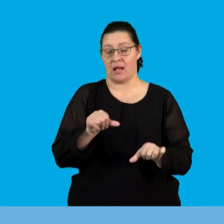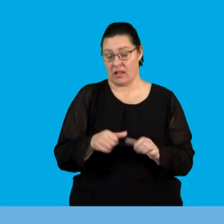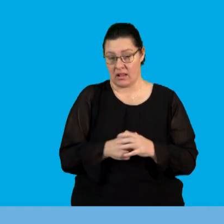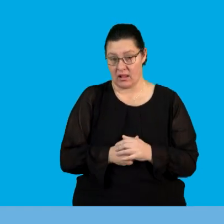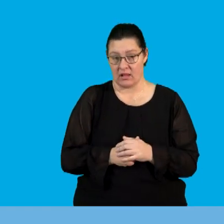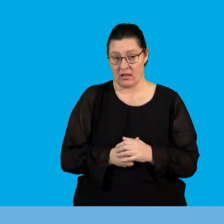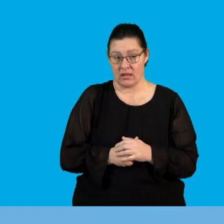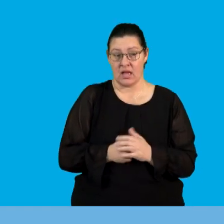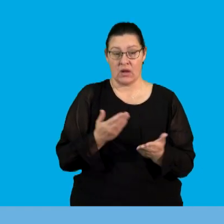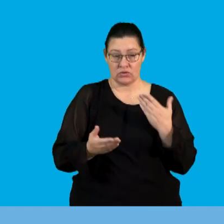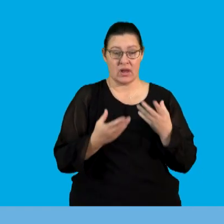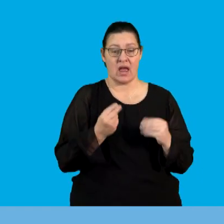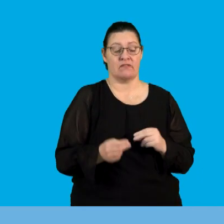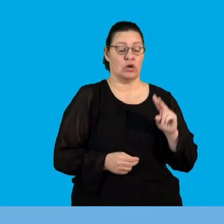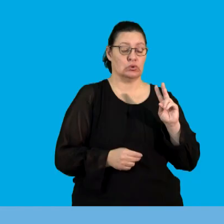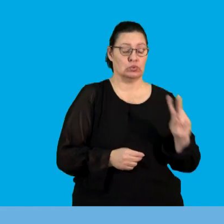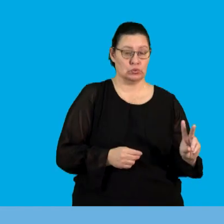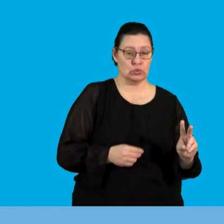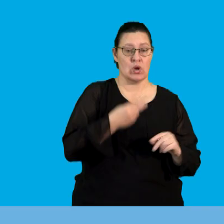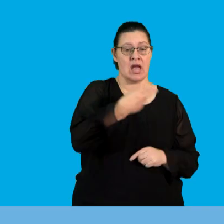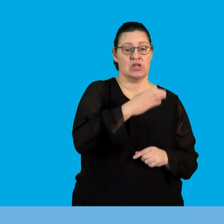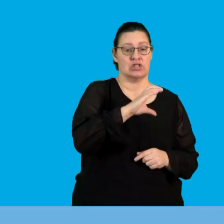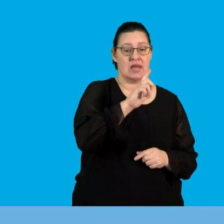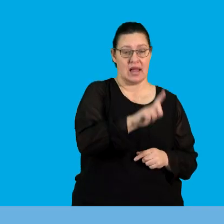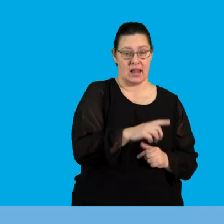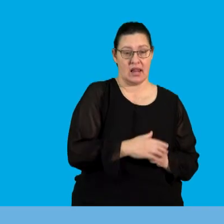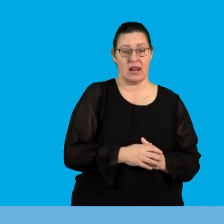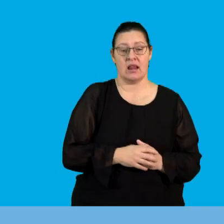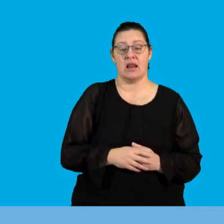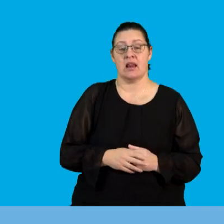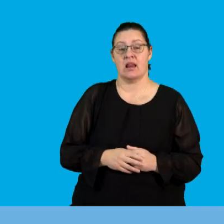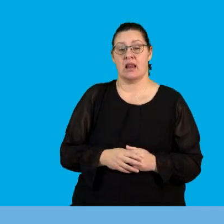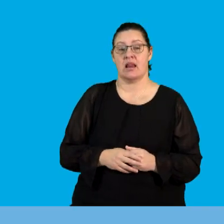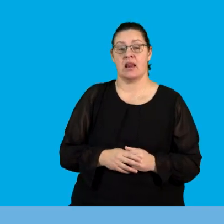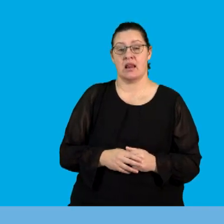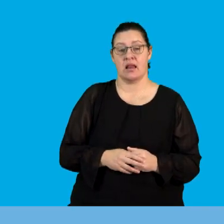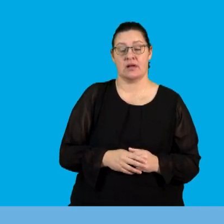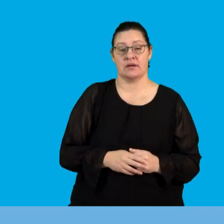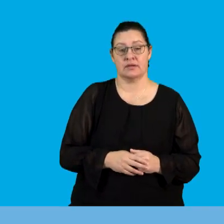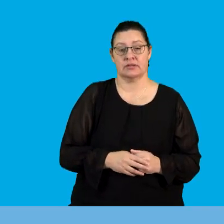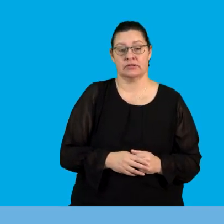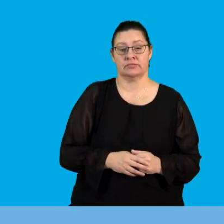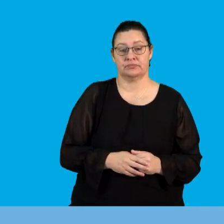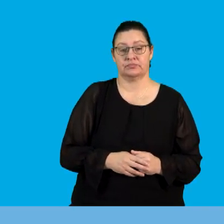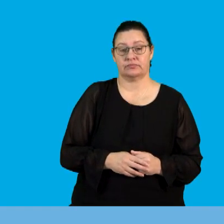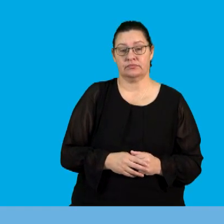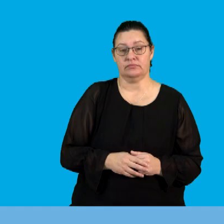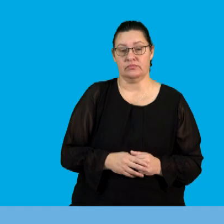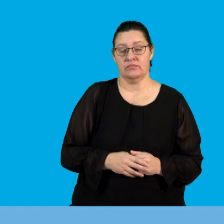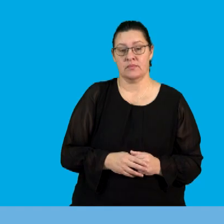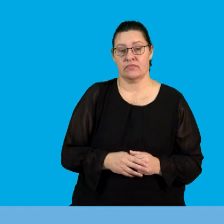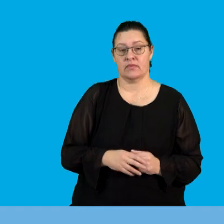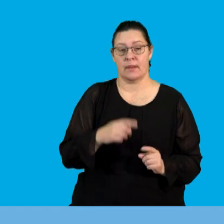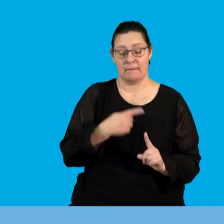our chemical equation, we have there that we have 2 compounds of HCl plus 2 compounds of